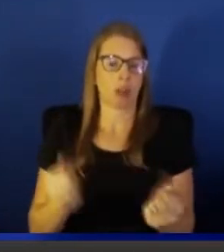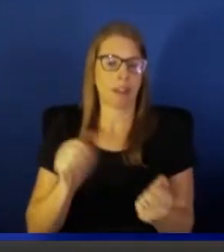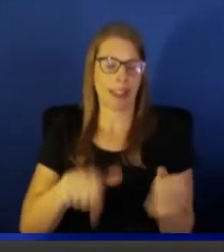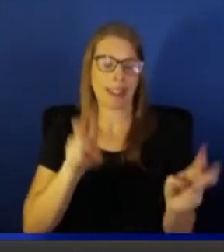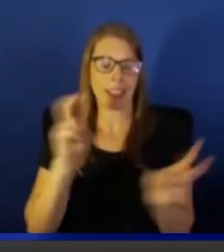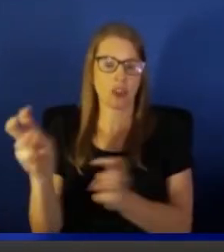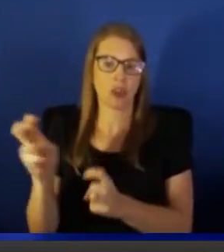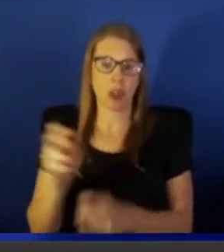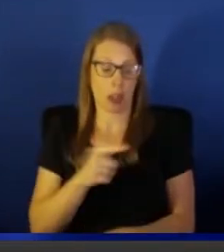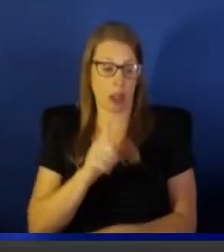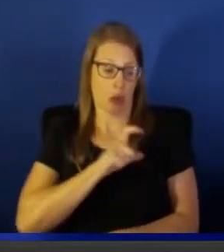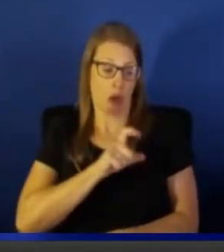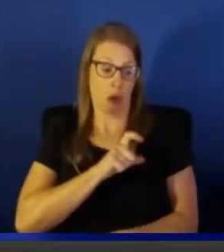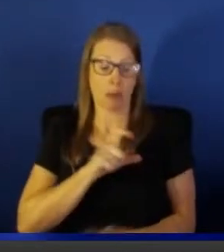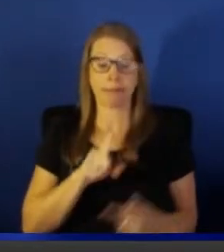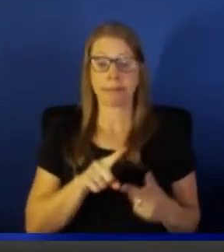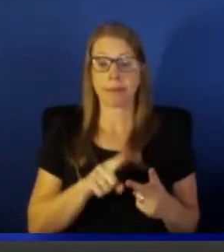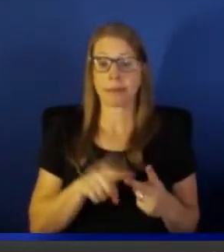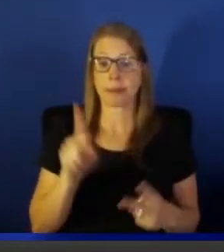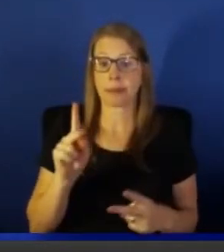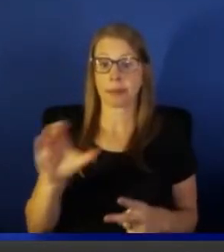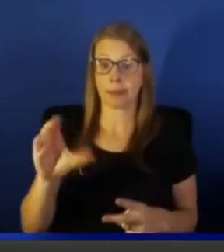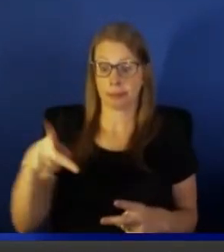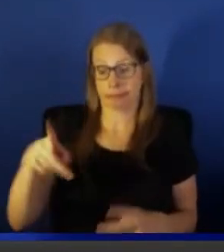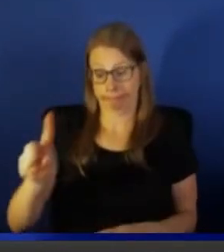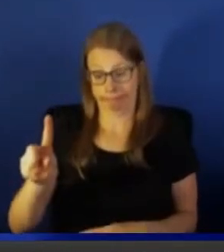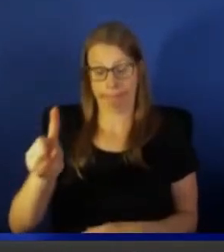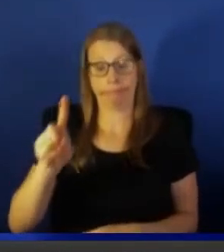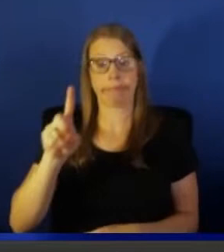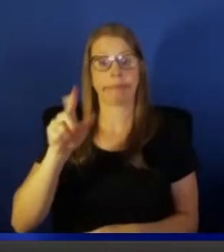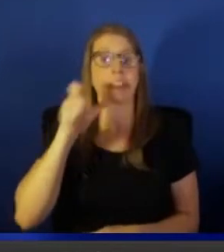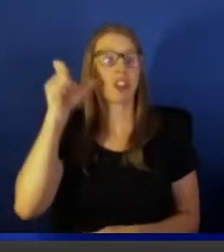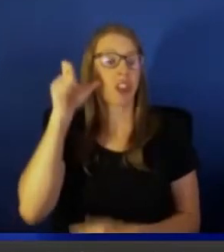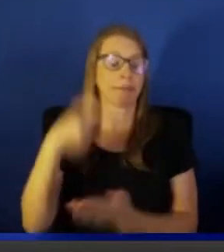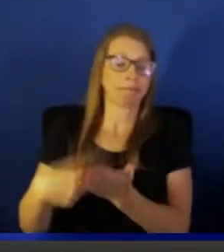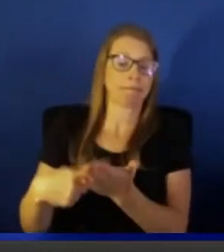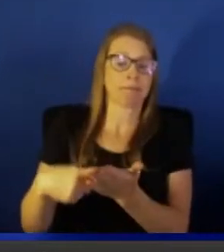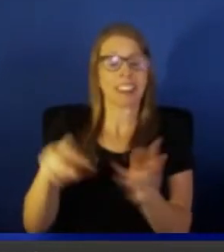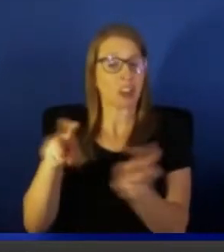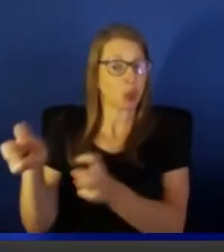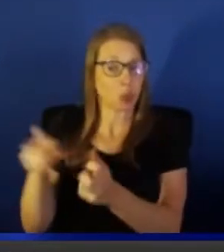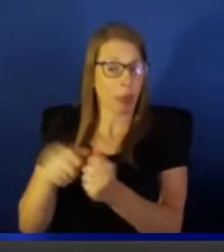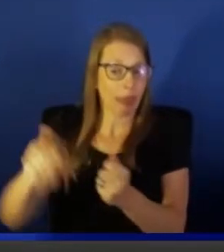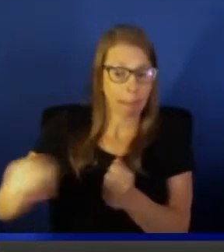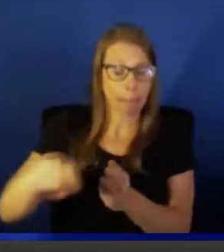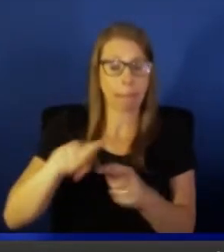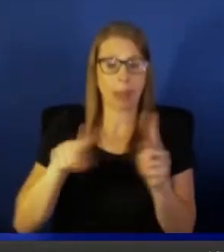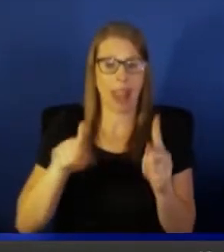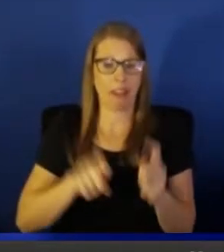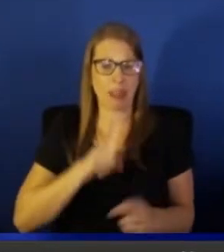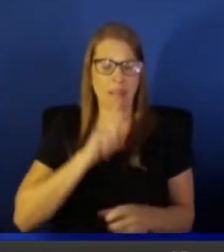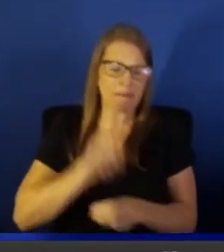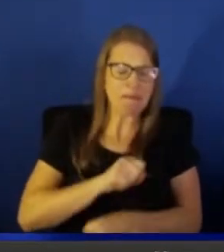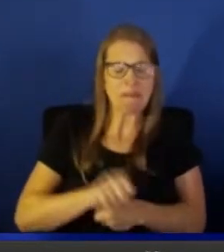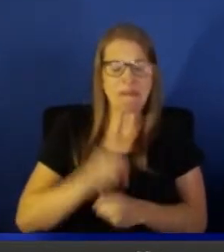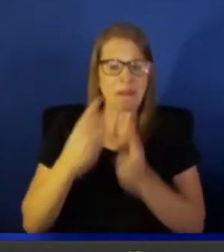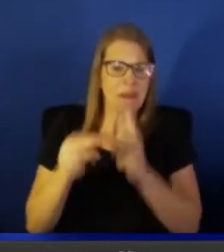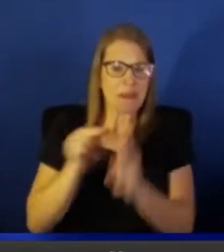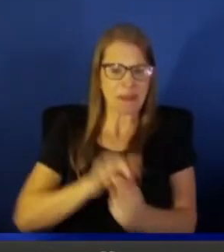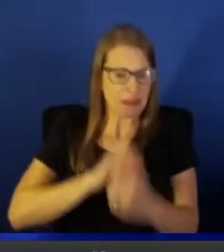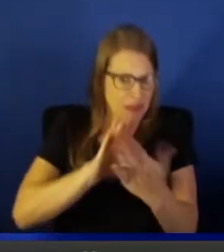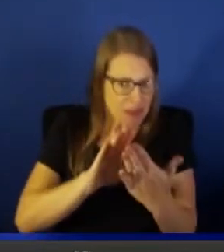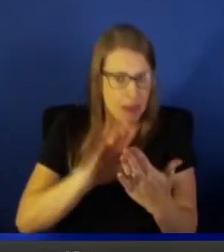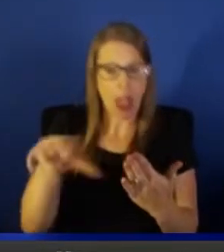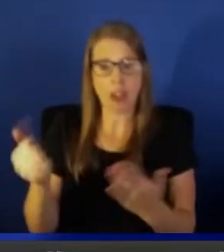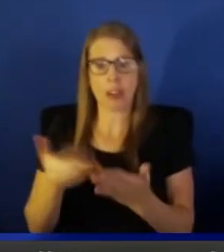too. I was with the Kansas City Police Department yesterday and looking at those issues, but I think you have to just be real about it. And another thing that's important, you